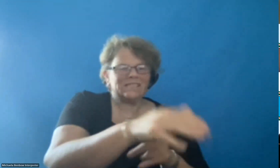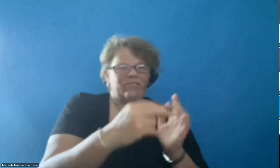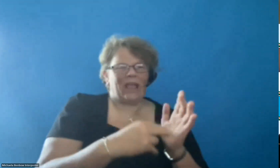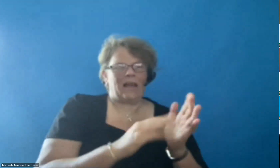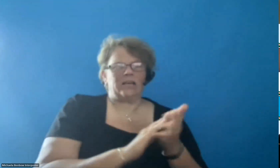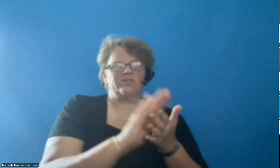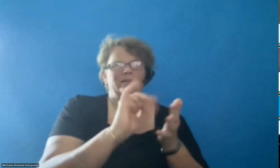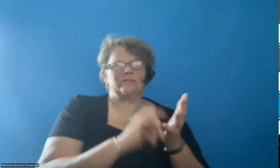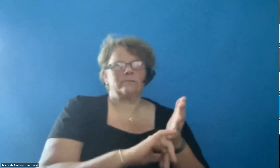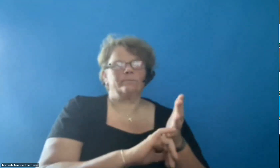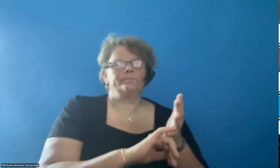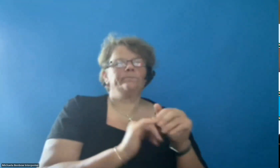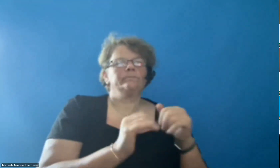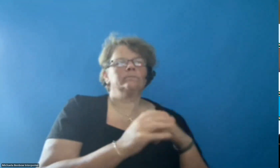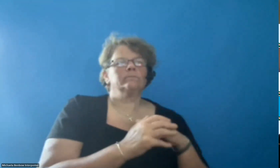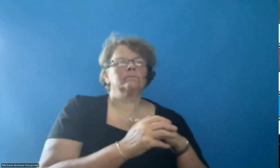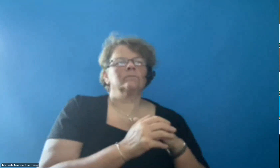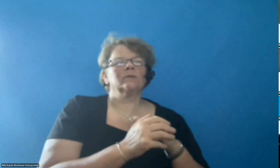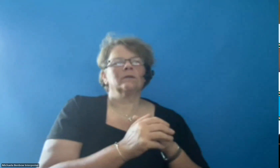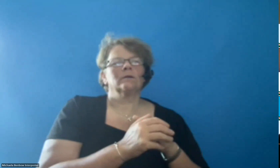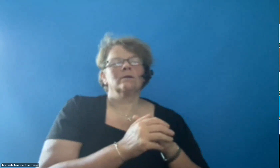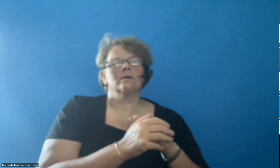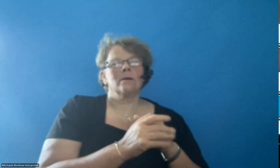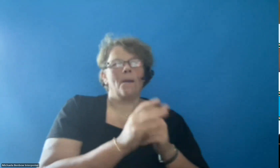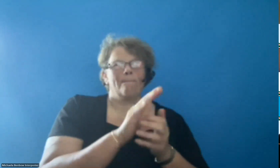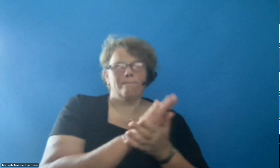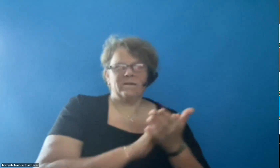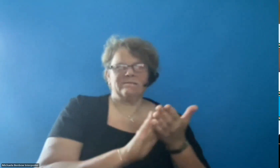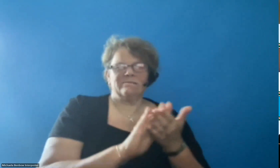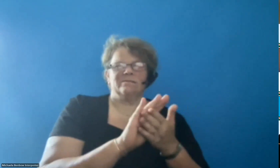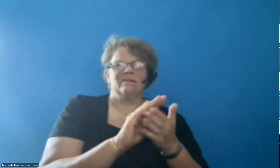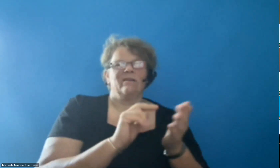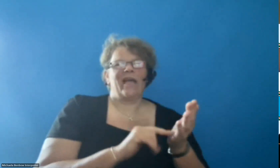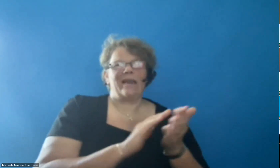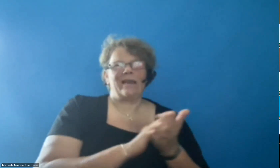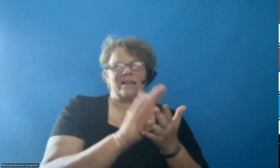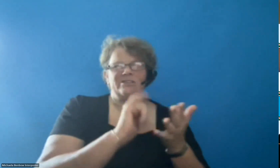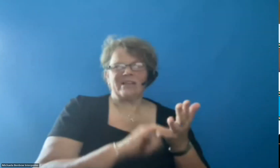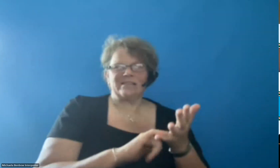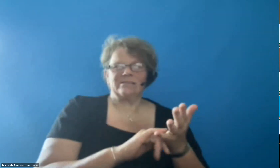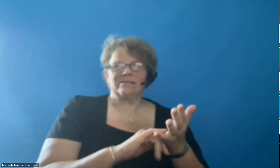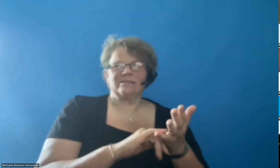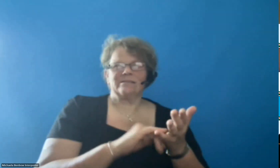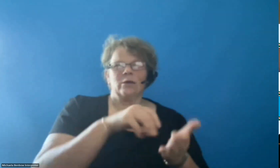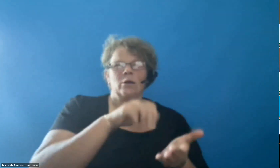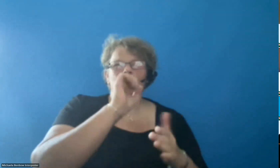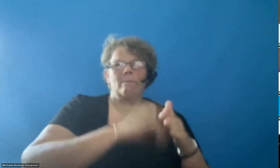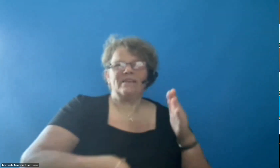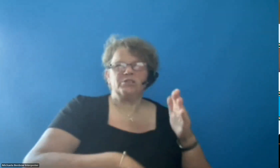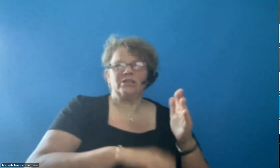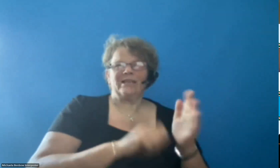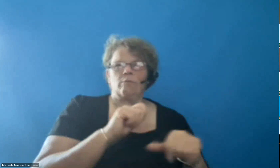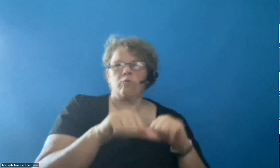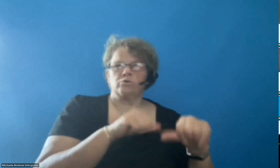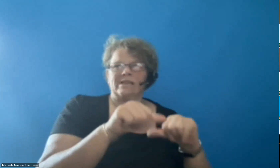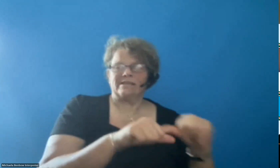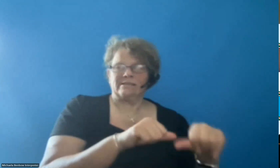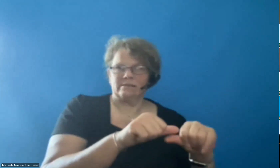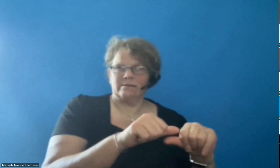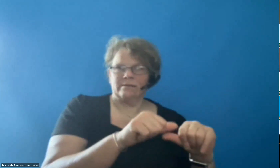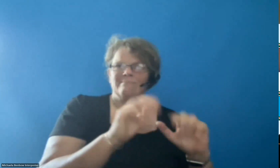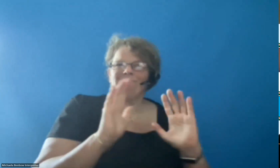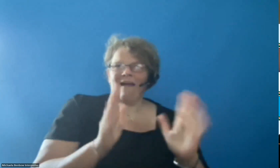influencing certainly the NHS commissioning process, but also it as a delivery partner. So I fully agree with